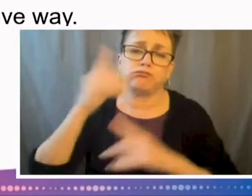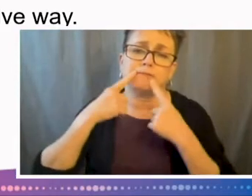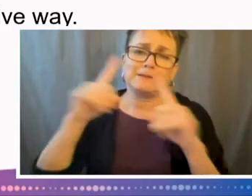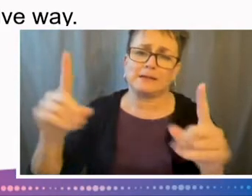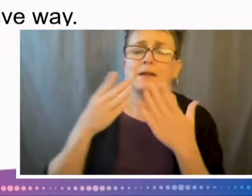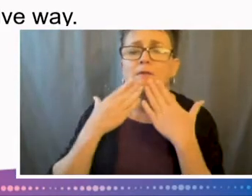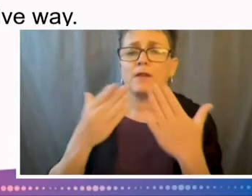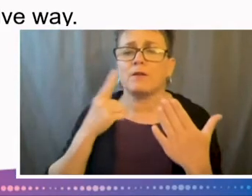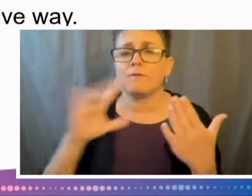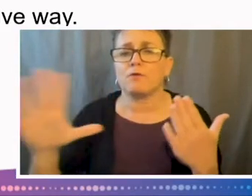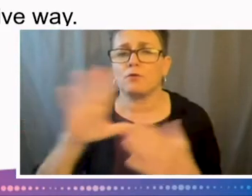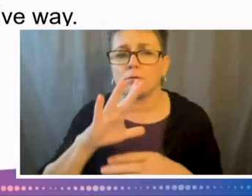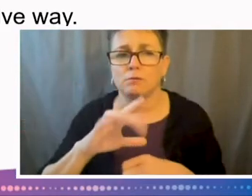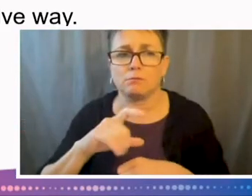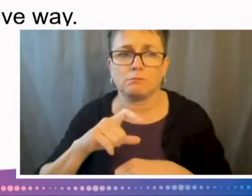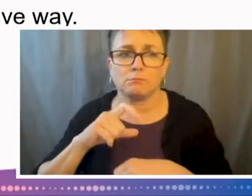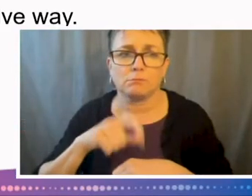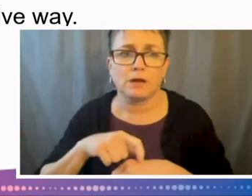Ruth.